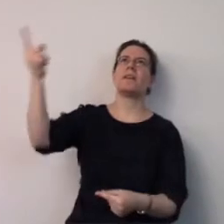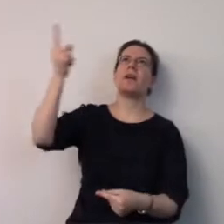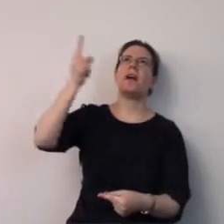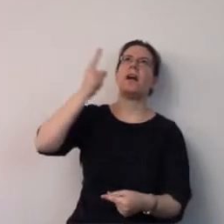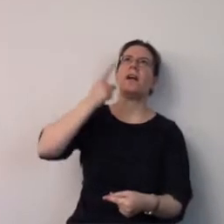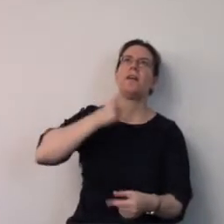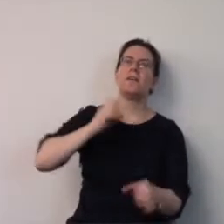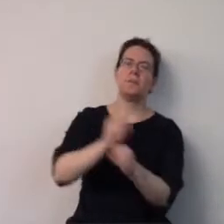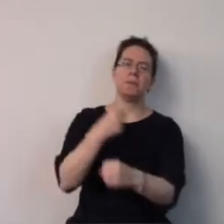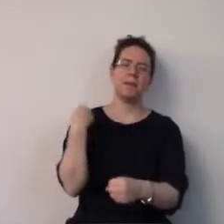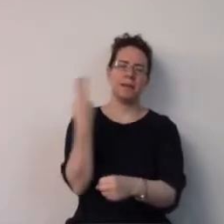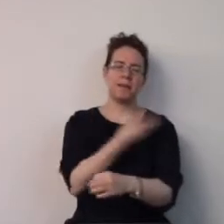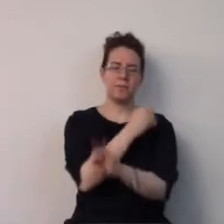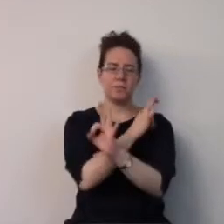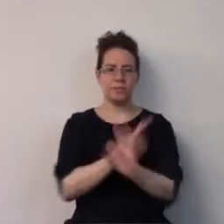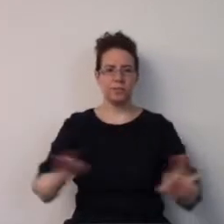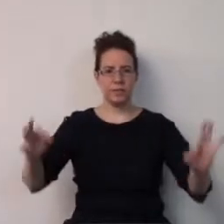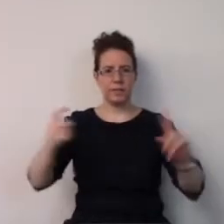Hallelujah. Amen.